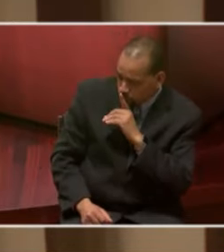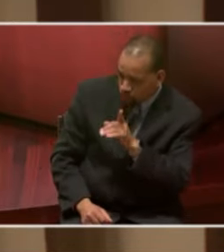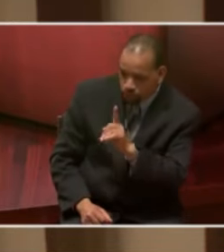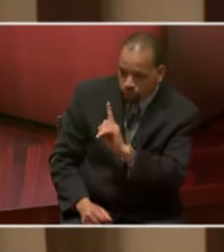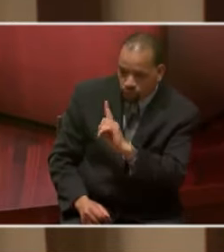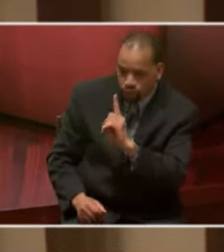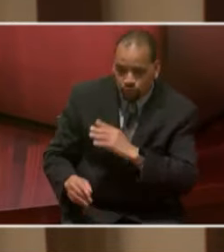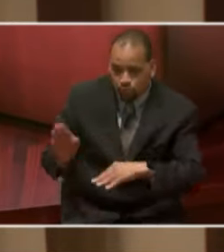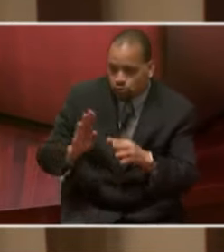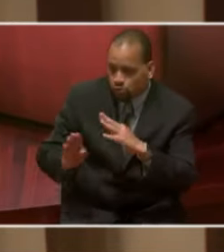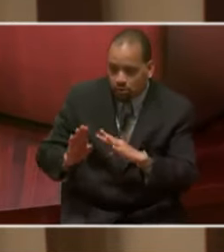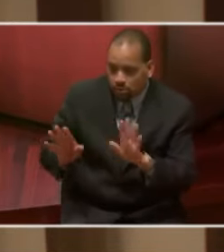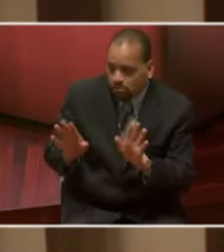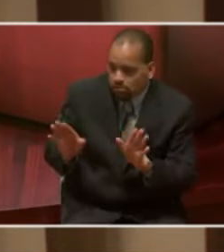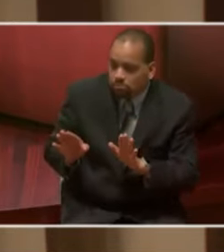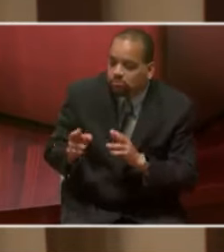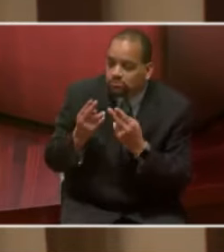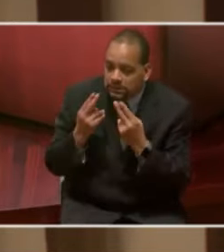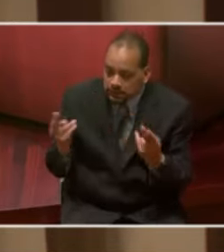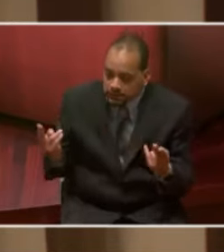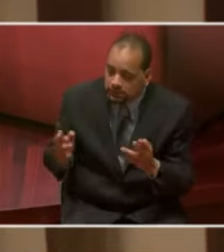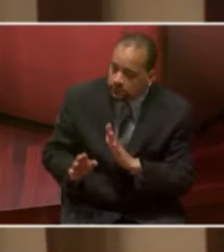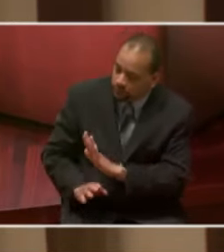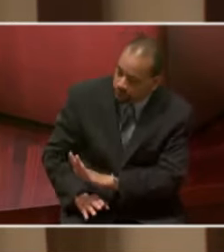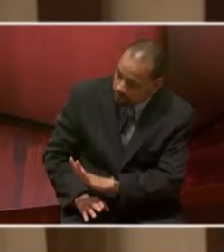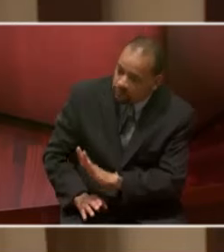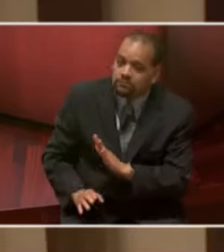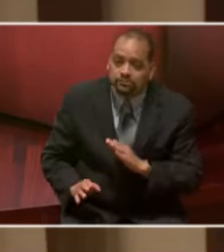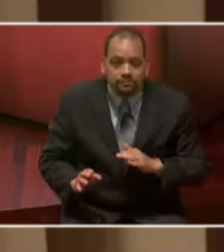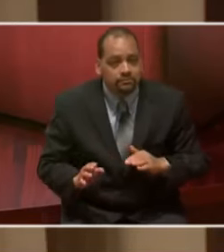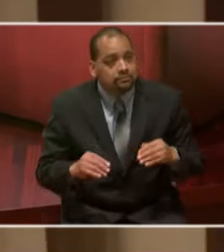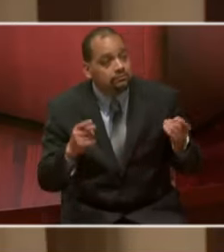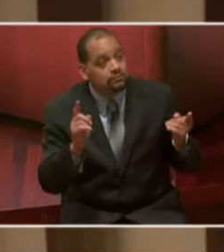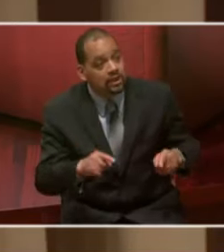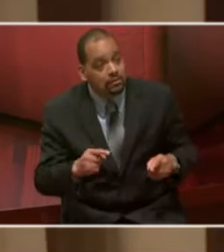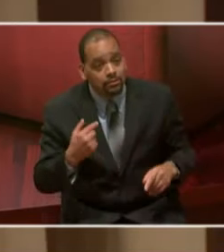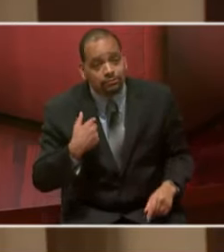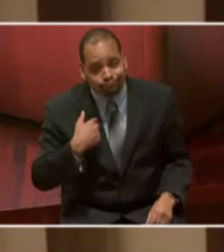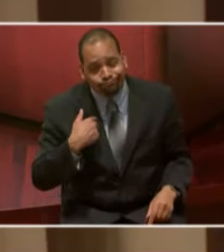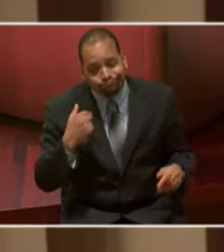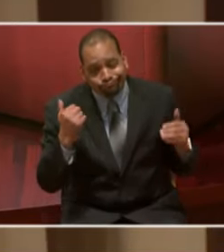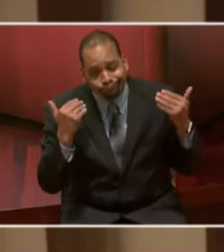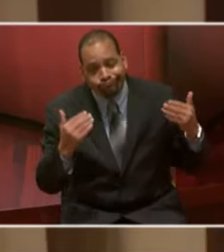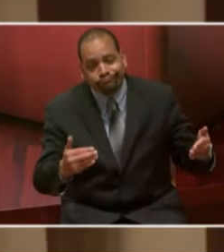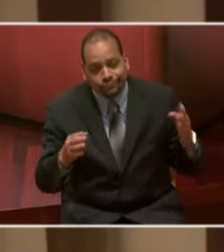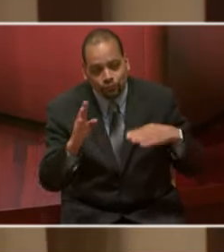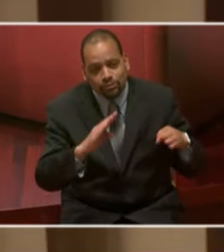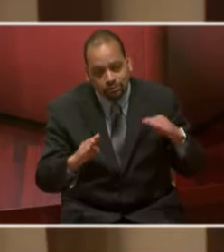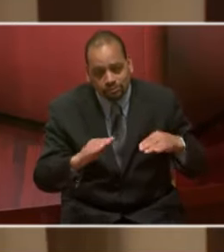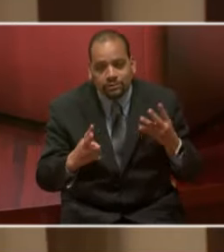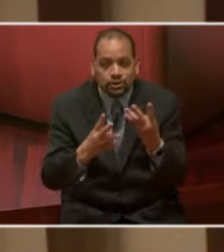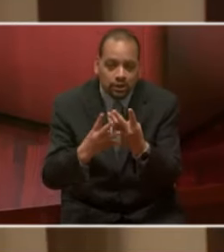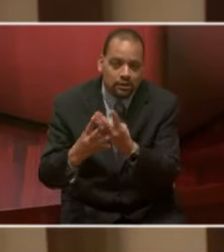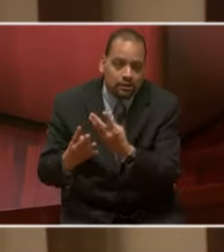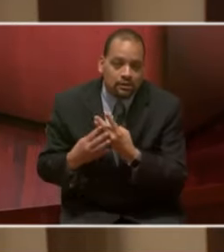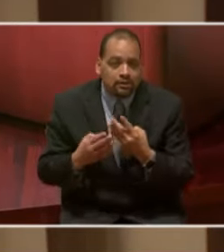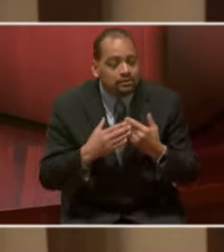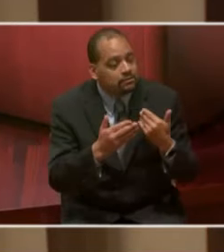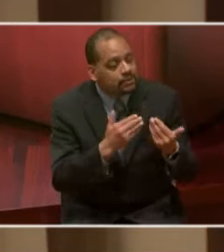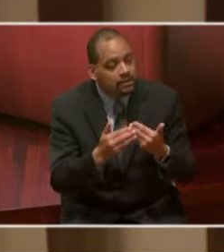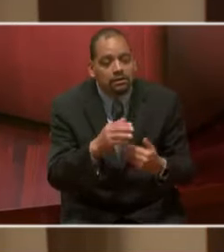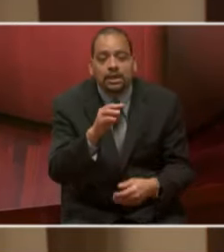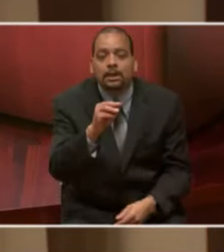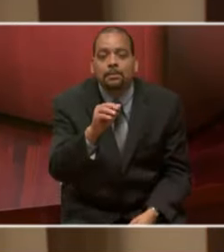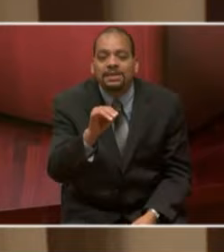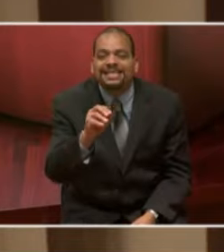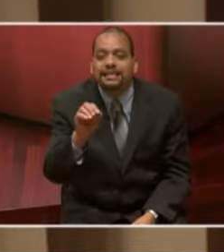Lazy Susan. Right. Yeah. And covered dishes, and you turn and turn. The food was wonderful. Yeah.